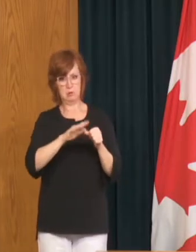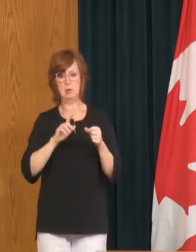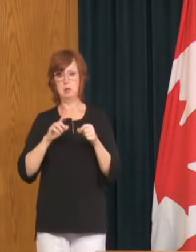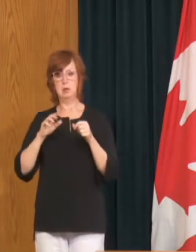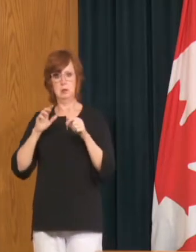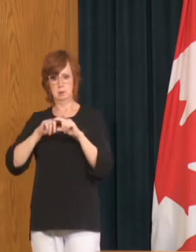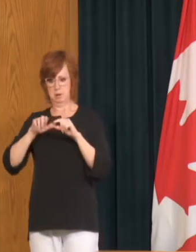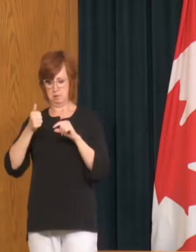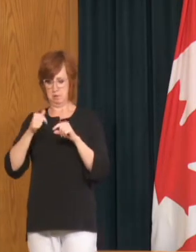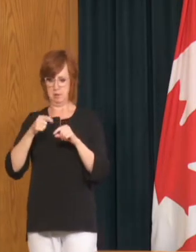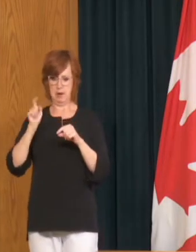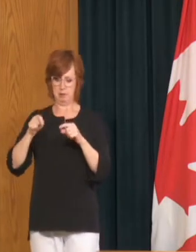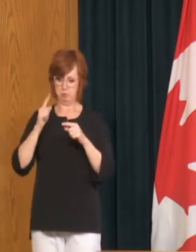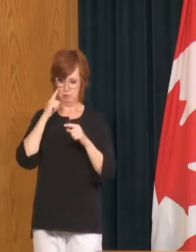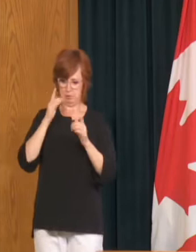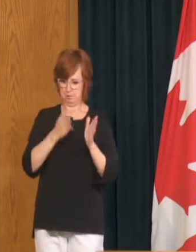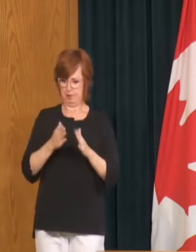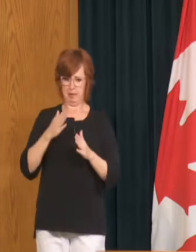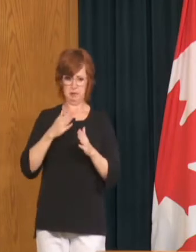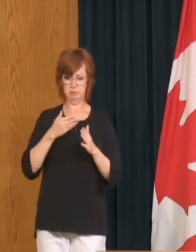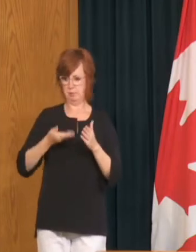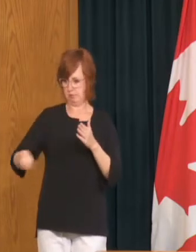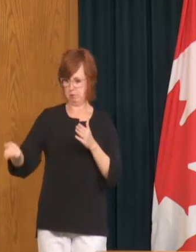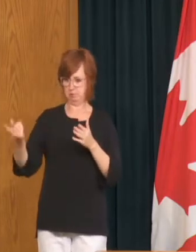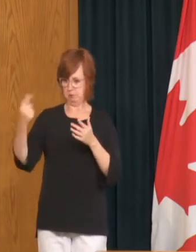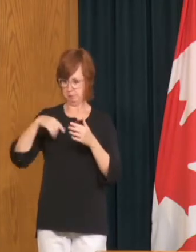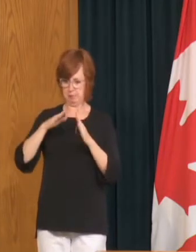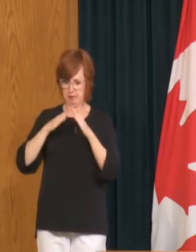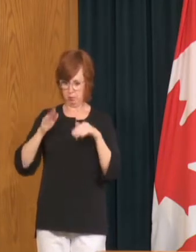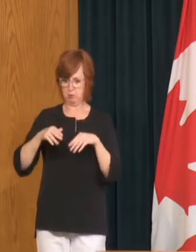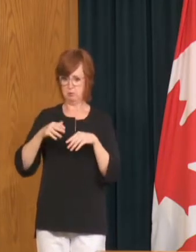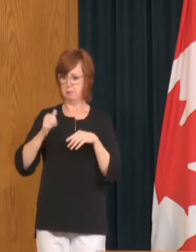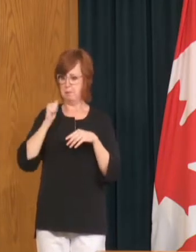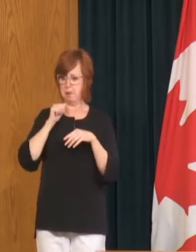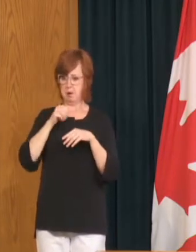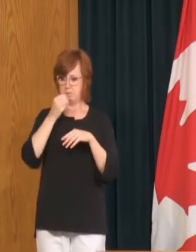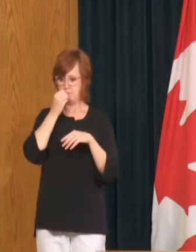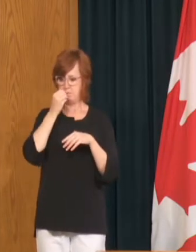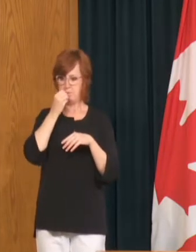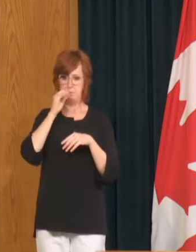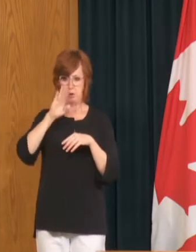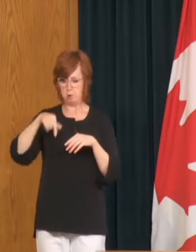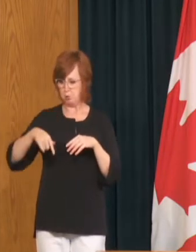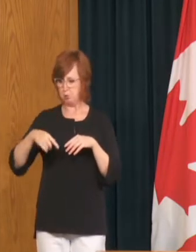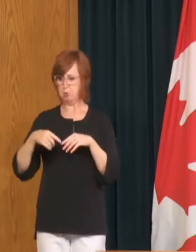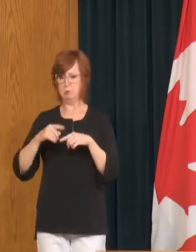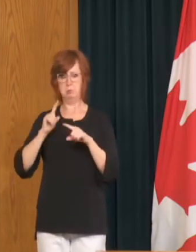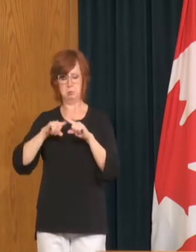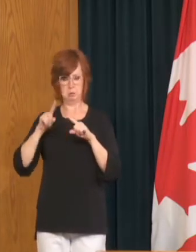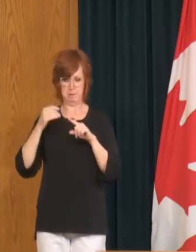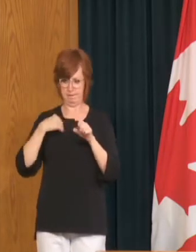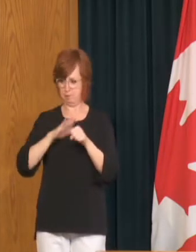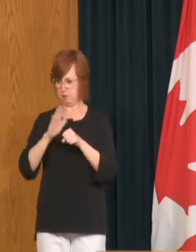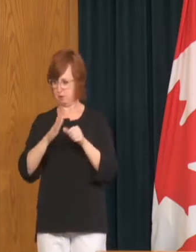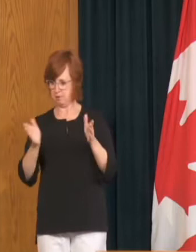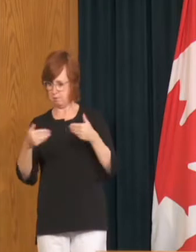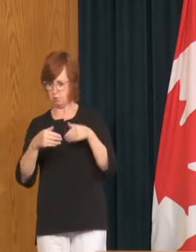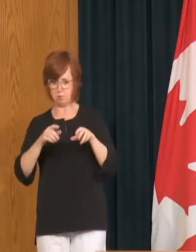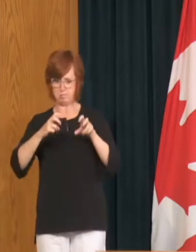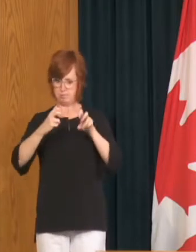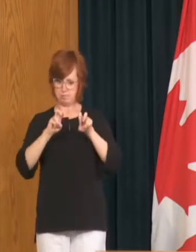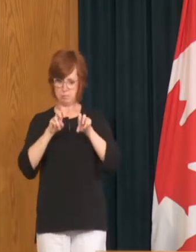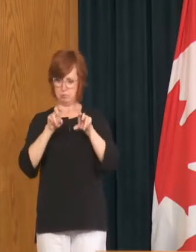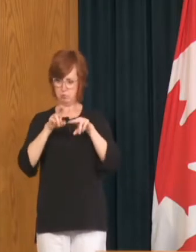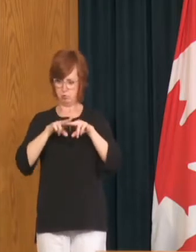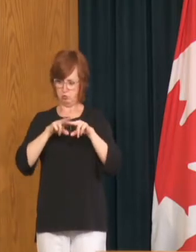people, do we have enough space, and how we'll all sit and engage with each other in that gathering. Can we maintain that physical distance? I think it's going to be